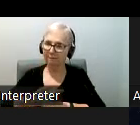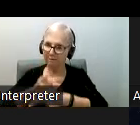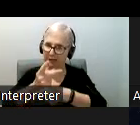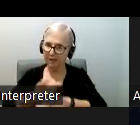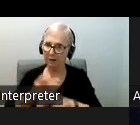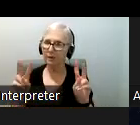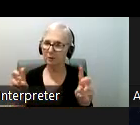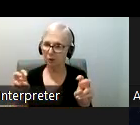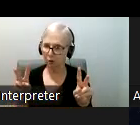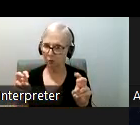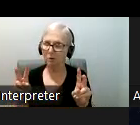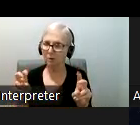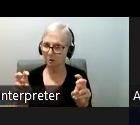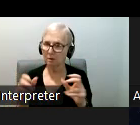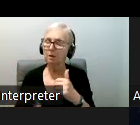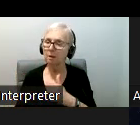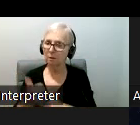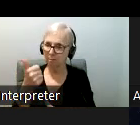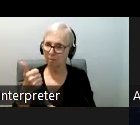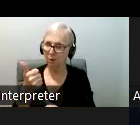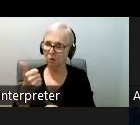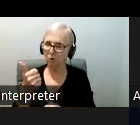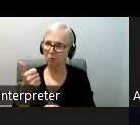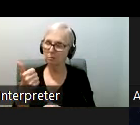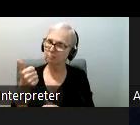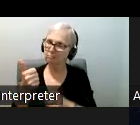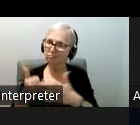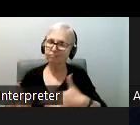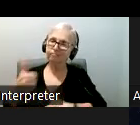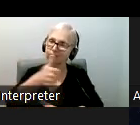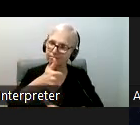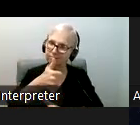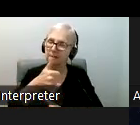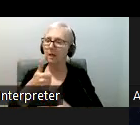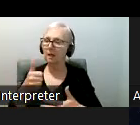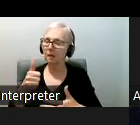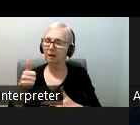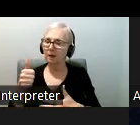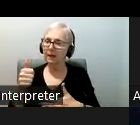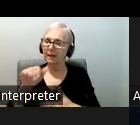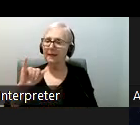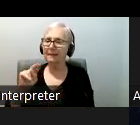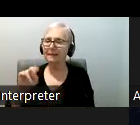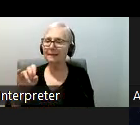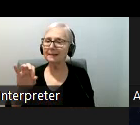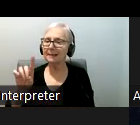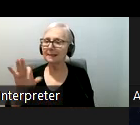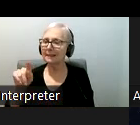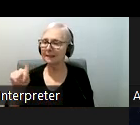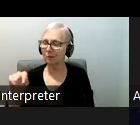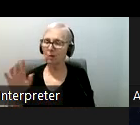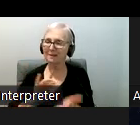And we observed that the most prominent critical incident report category pertained to medical emergencies. With